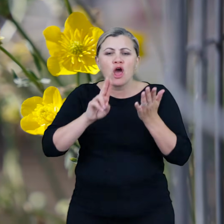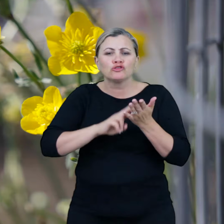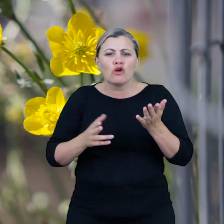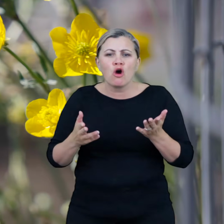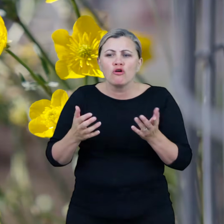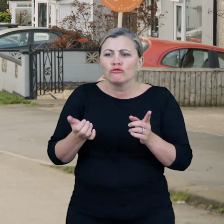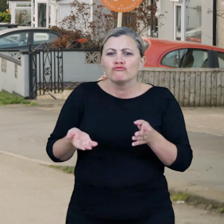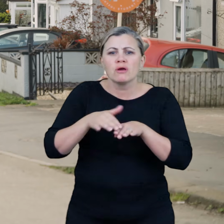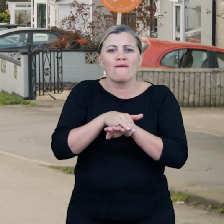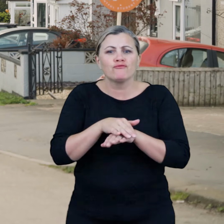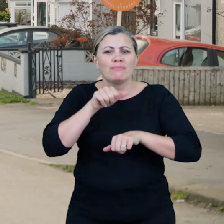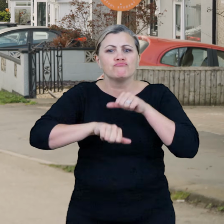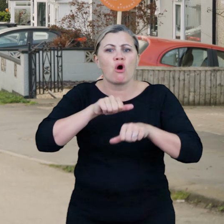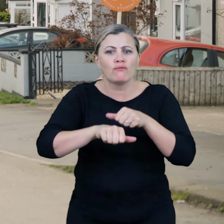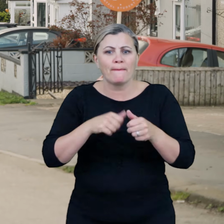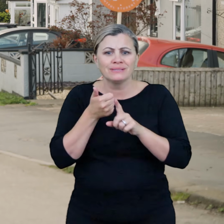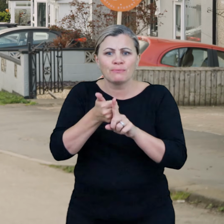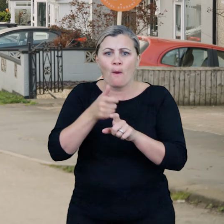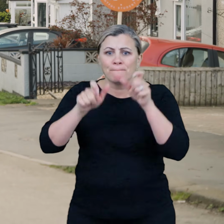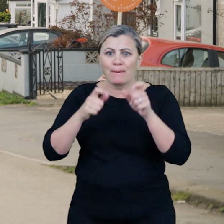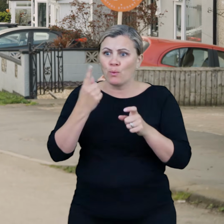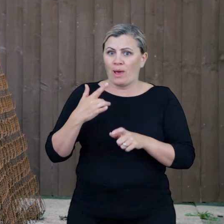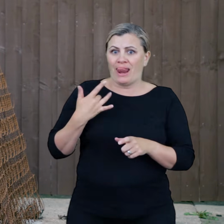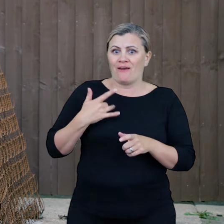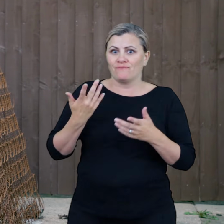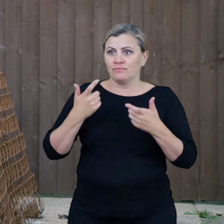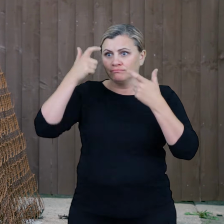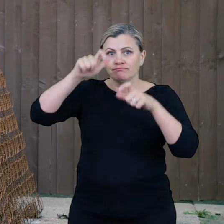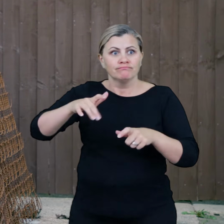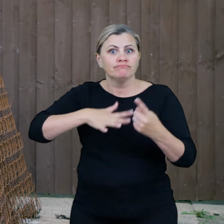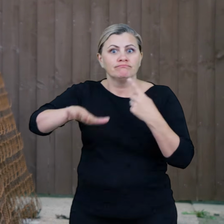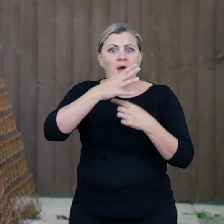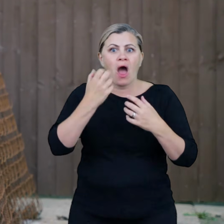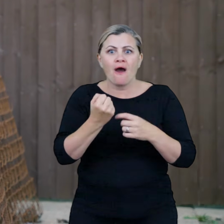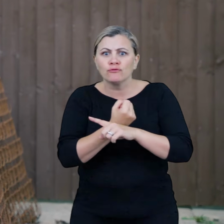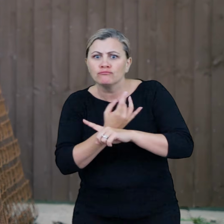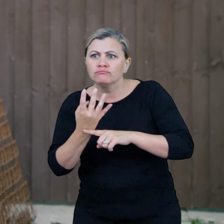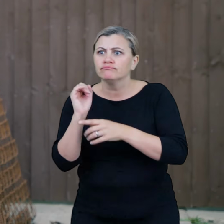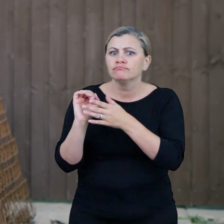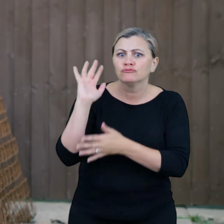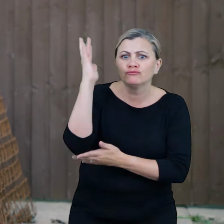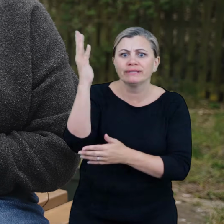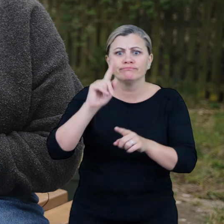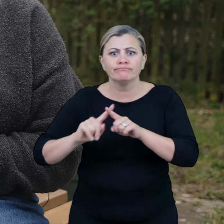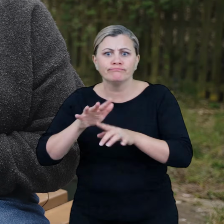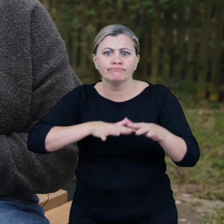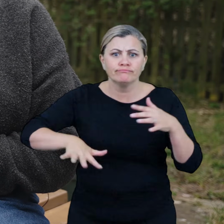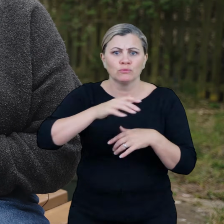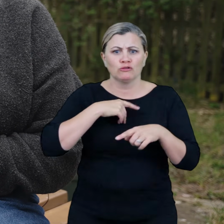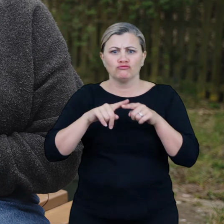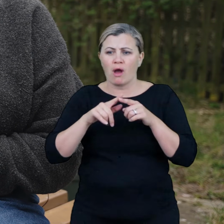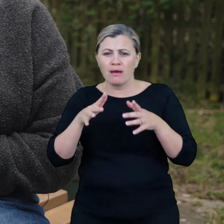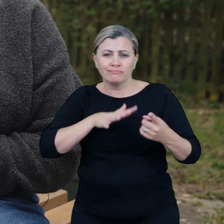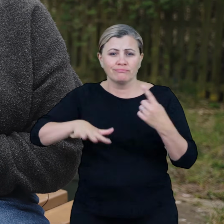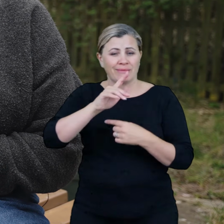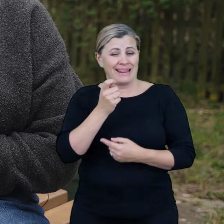recovery programme that supports people living around housing greens to rewild where they live. And we're doing it right across